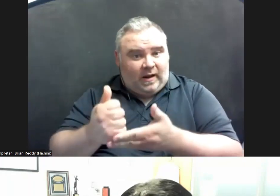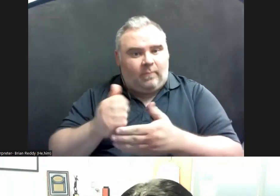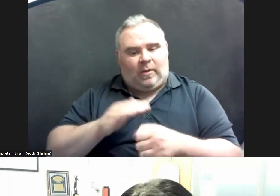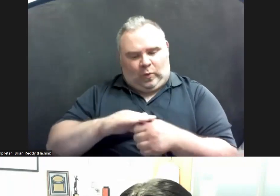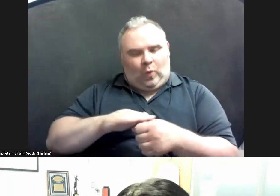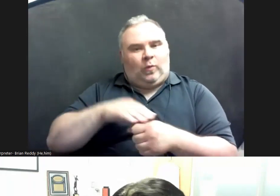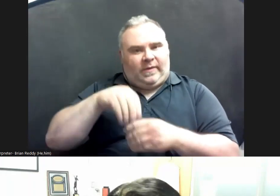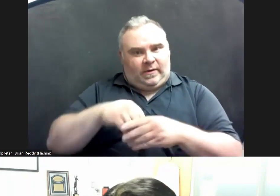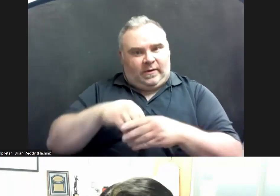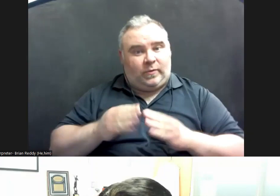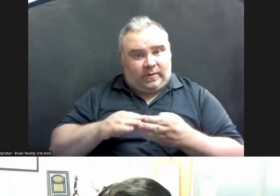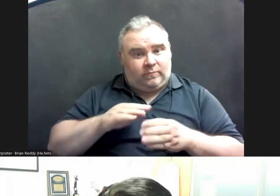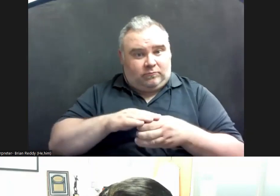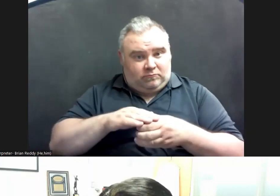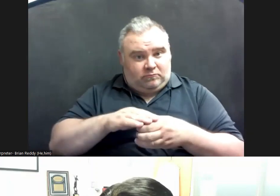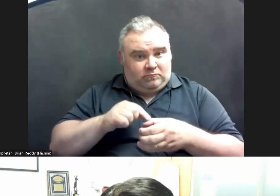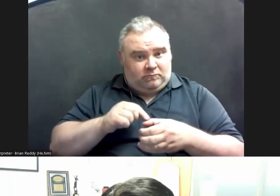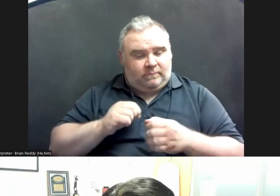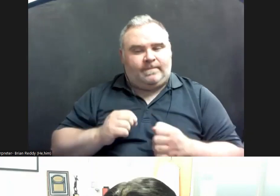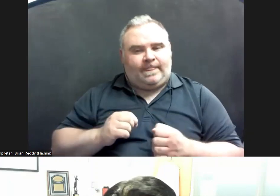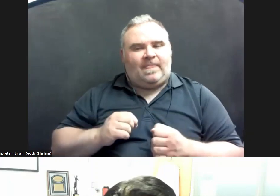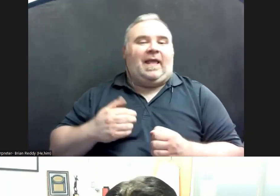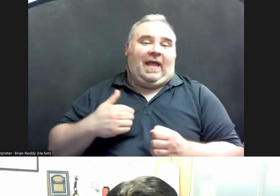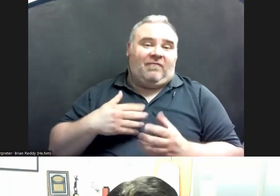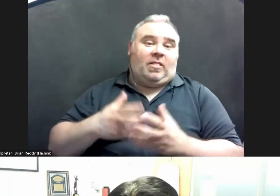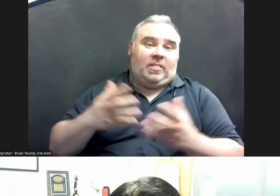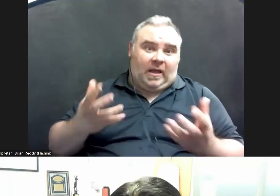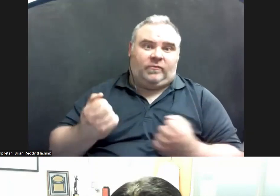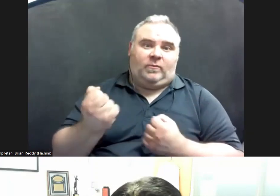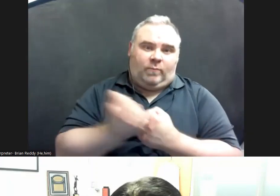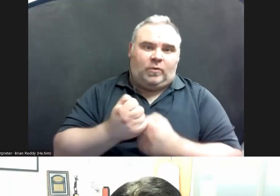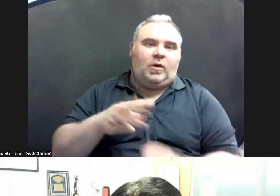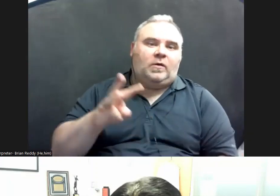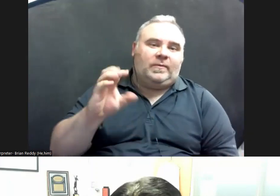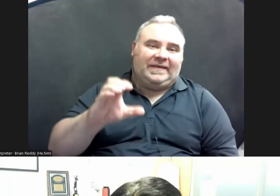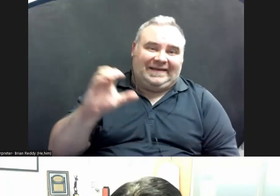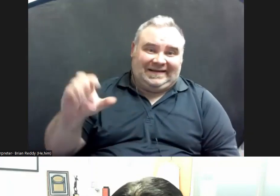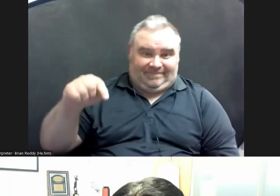in the community. And then we have a lot of support through Wilmot